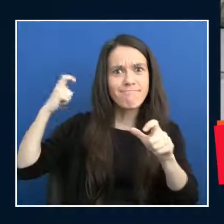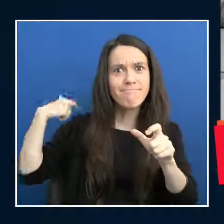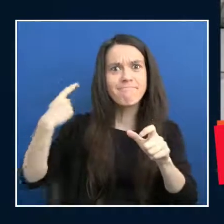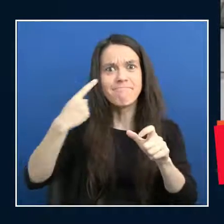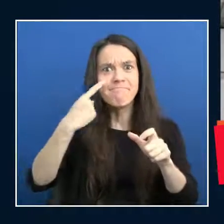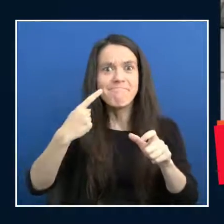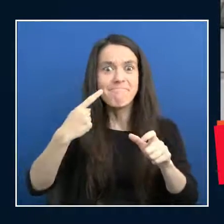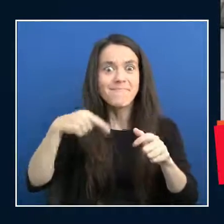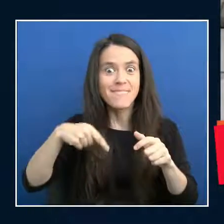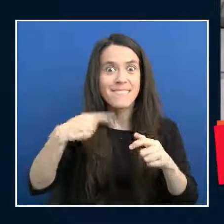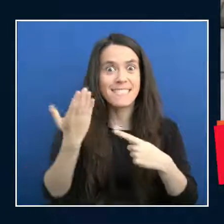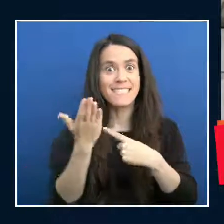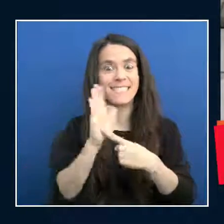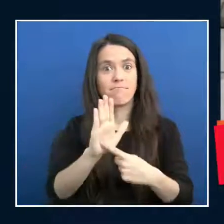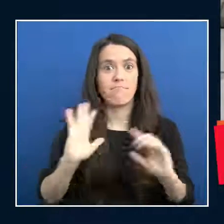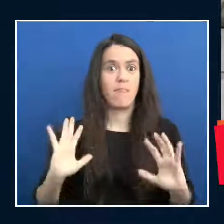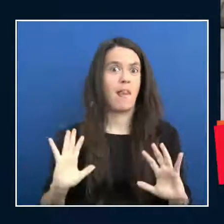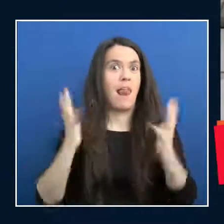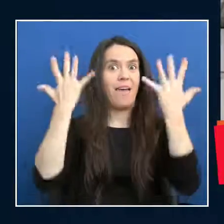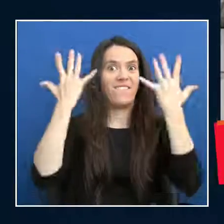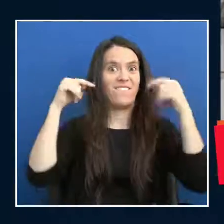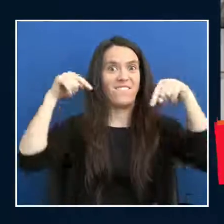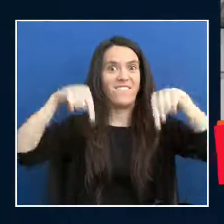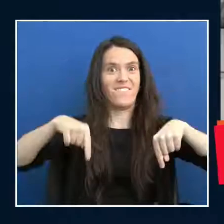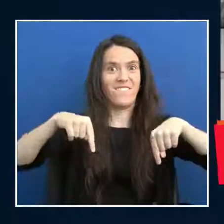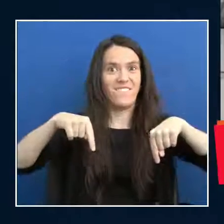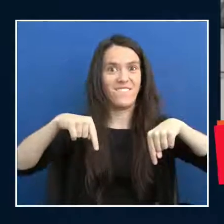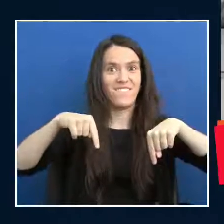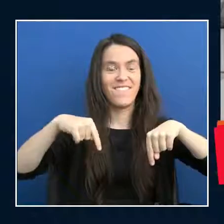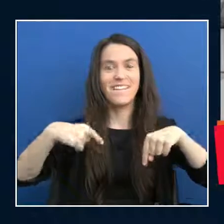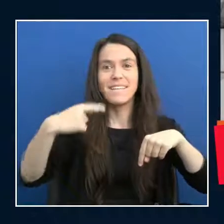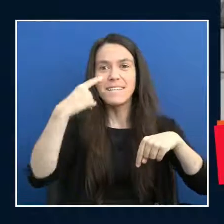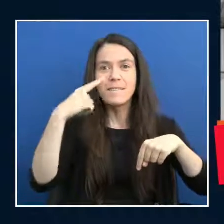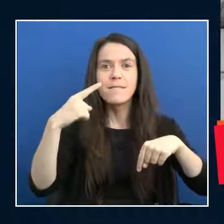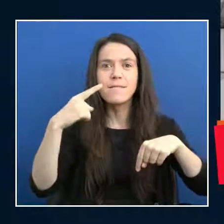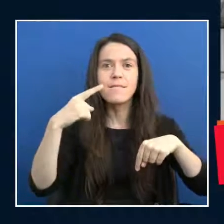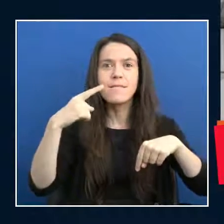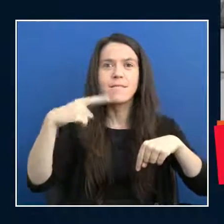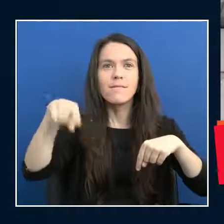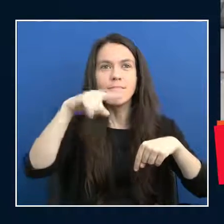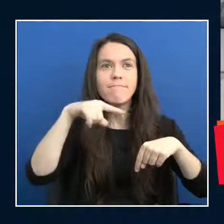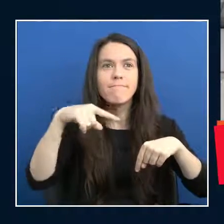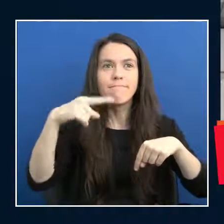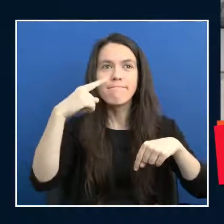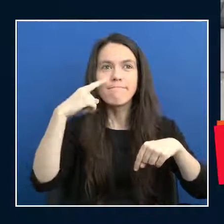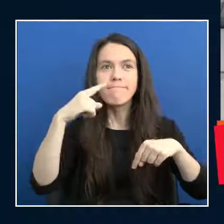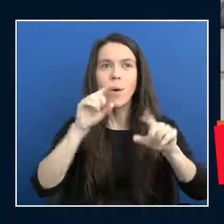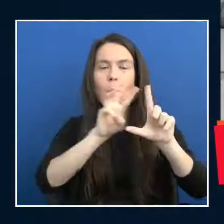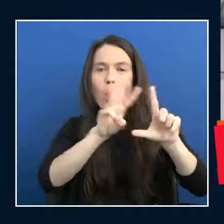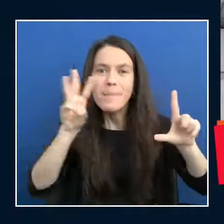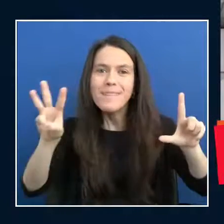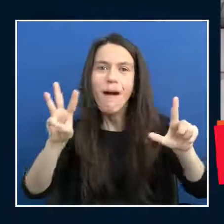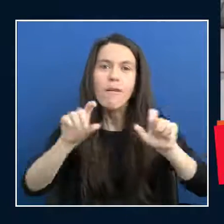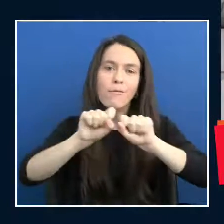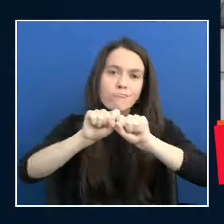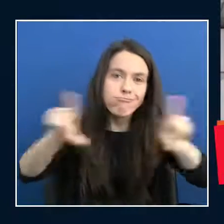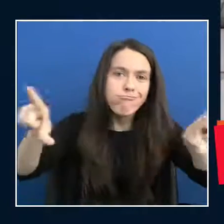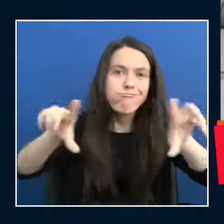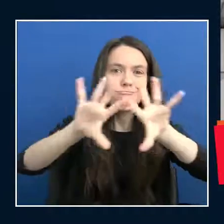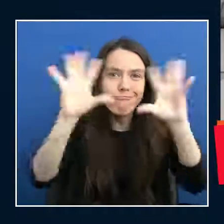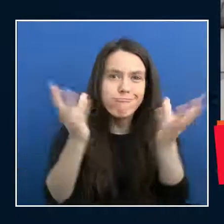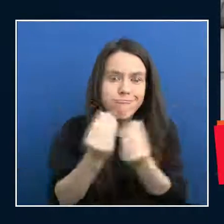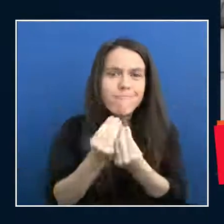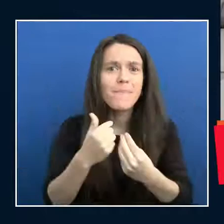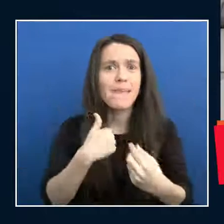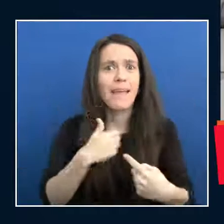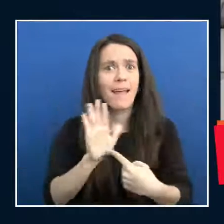Today's show is live on Microsoft Learn TV, Microsoft Twitch, as well as the virtual.duke.nl website. Before I introduce myself, I want to point